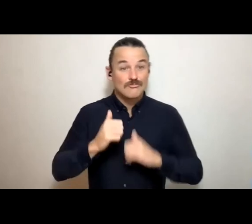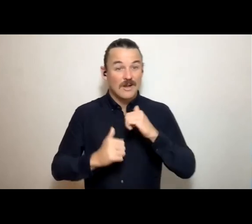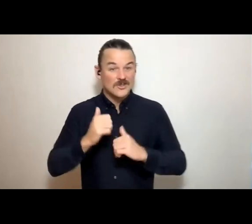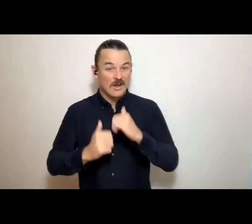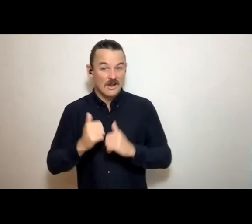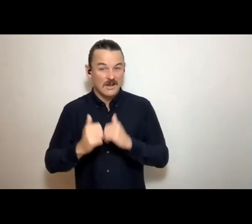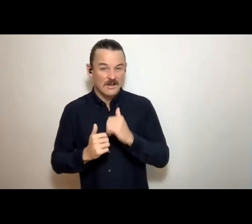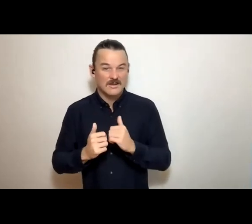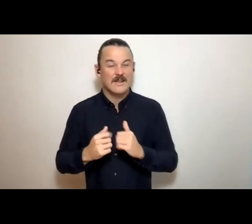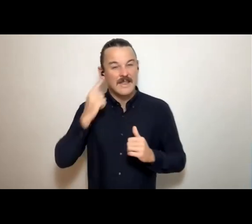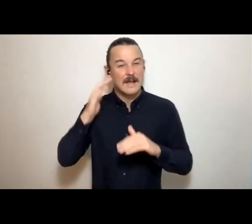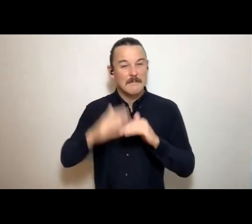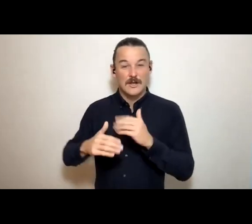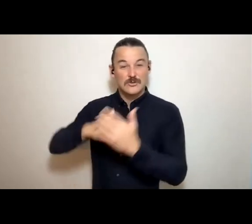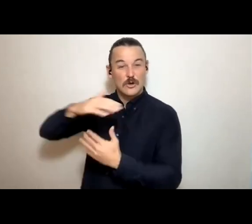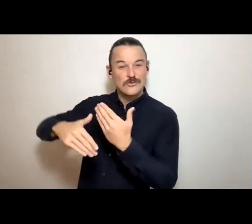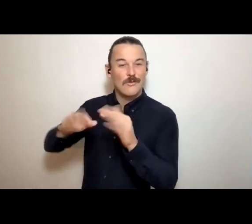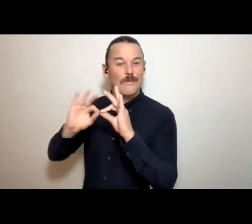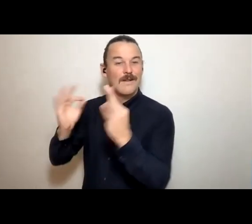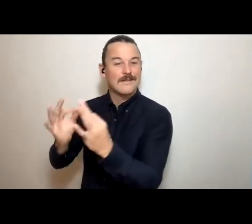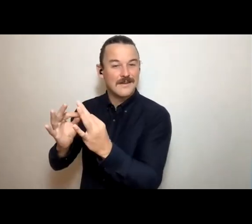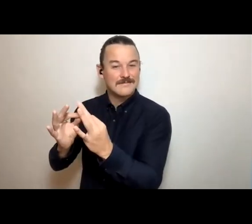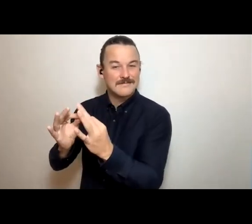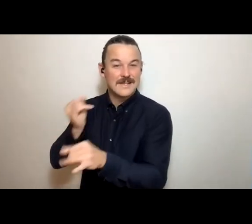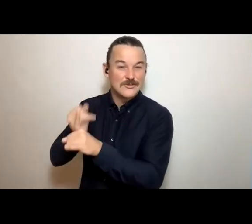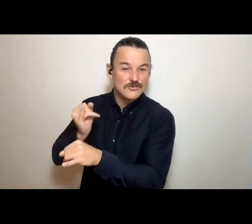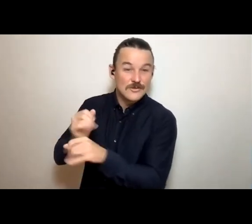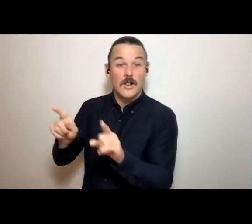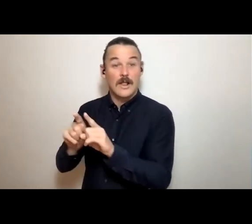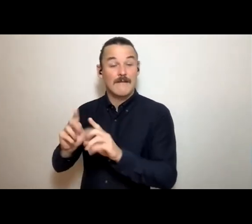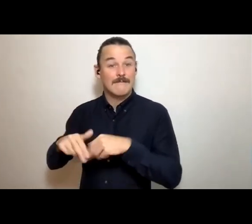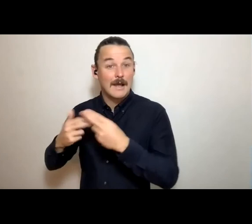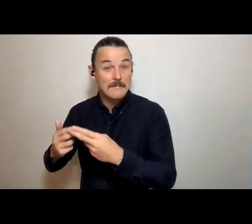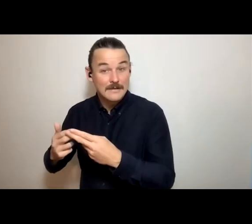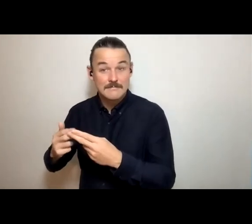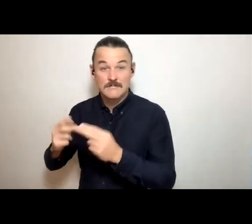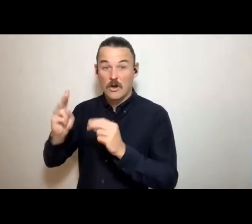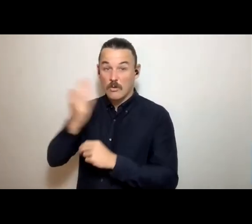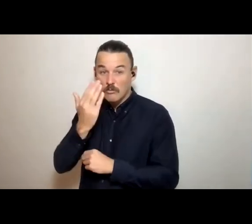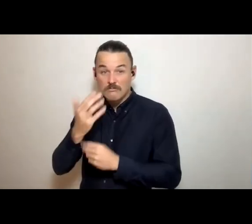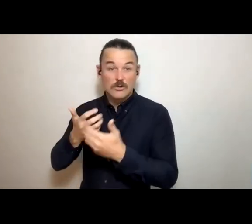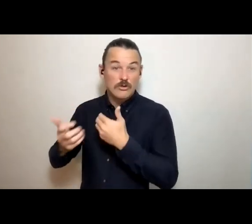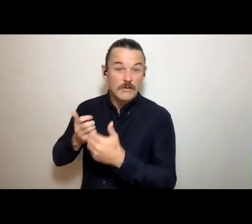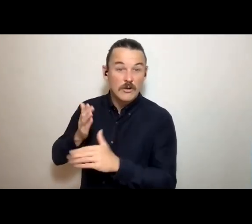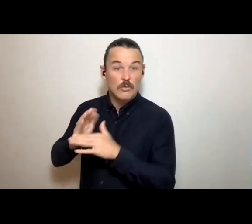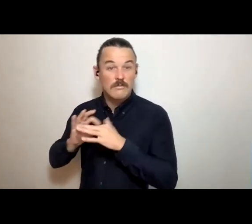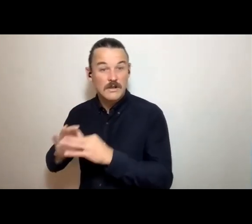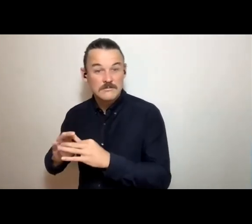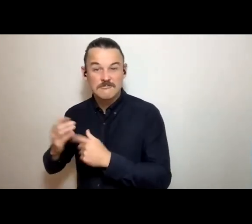organisations and institutions, whether that be your family, your high school, a university, a workplace, or so on,